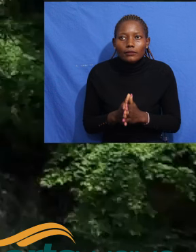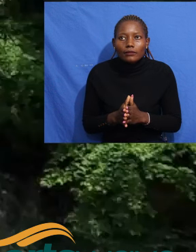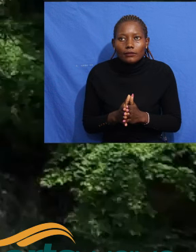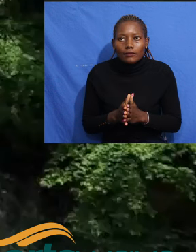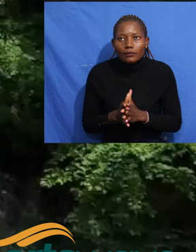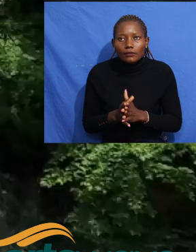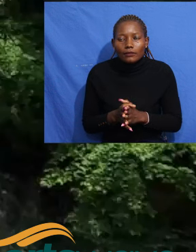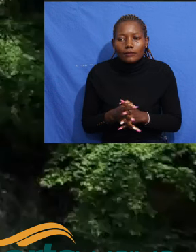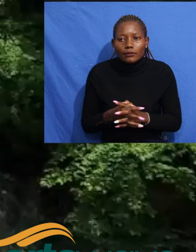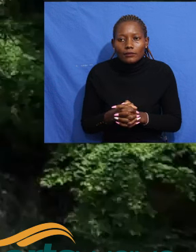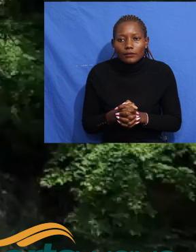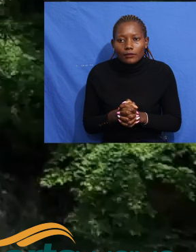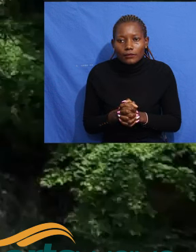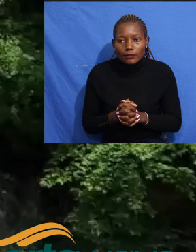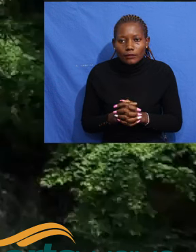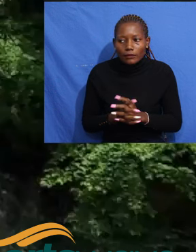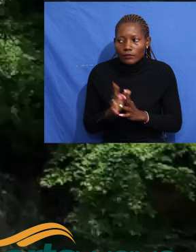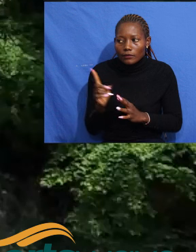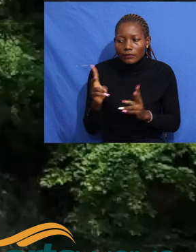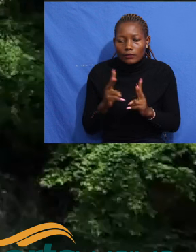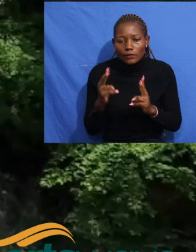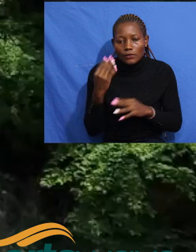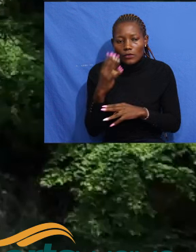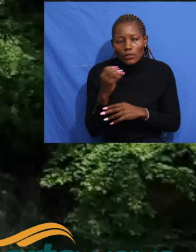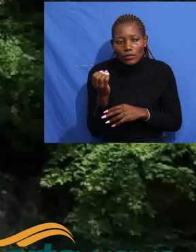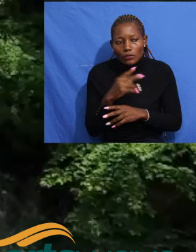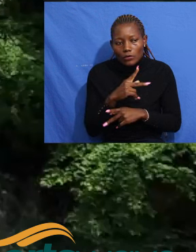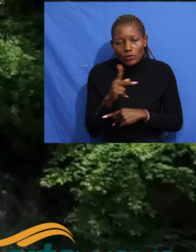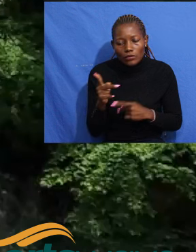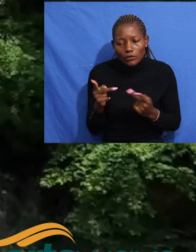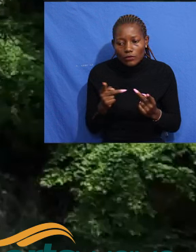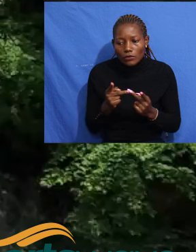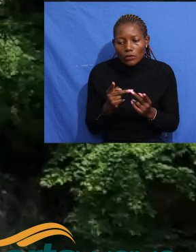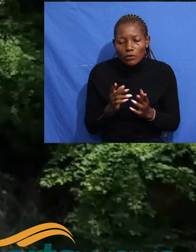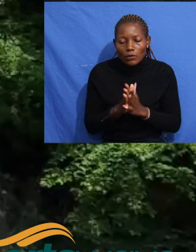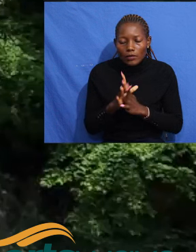See, this is a very beautiful place. I took this picture.